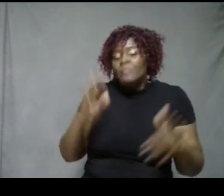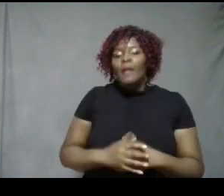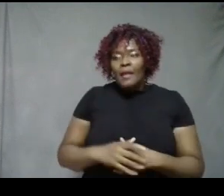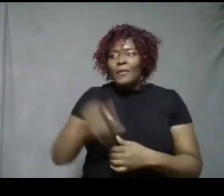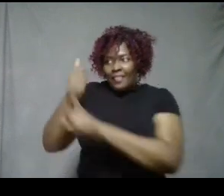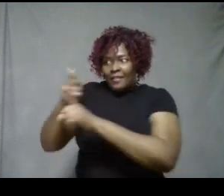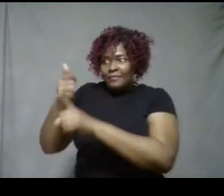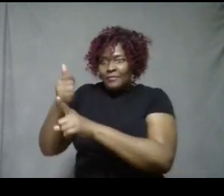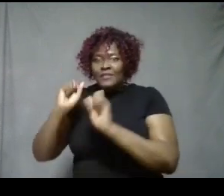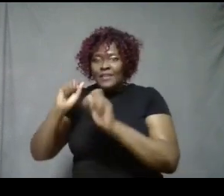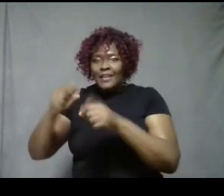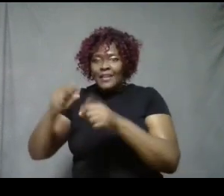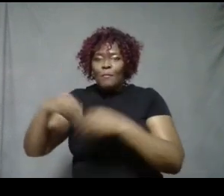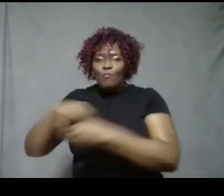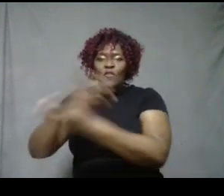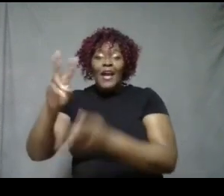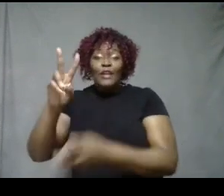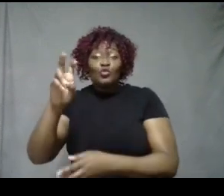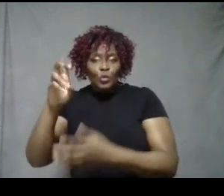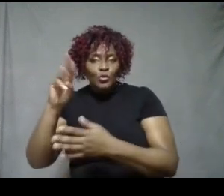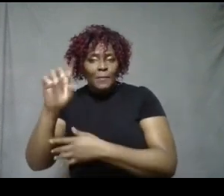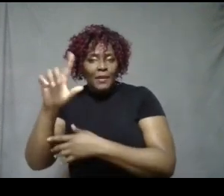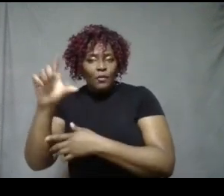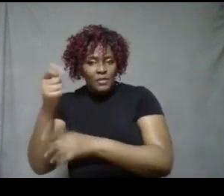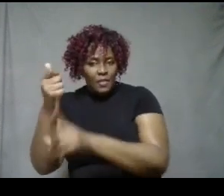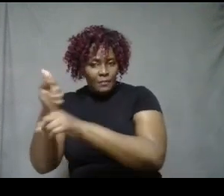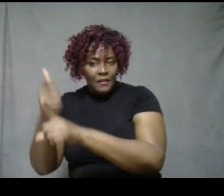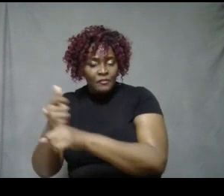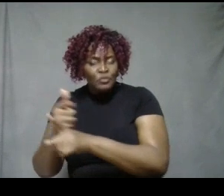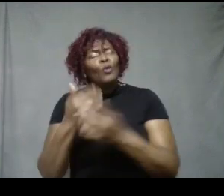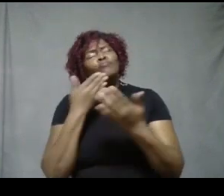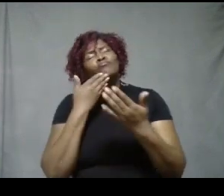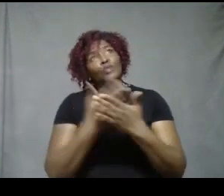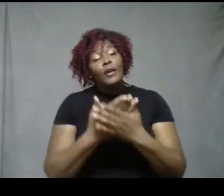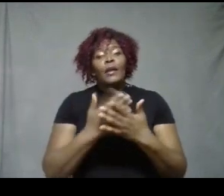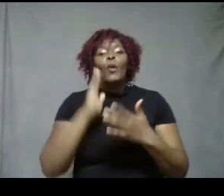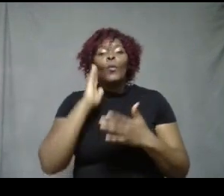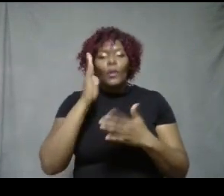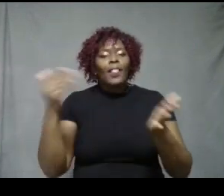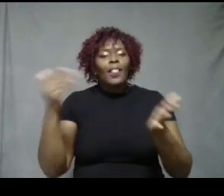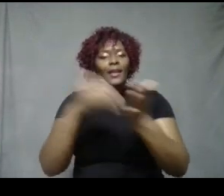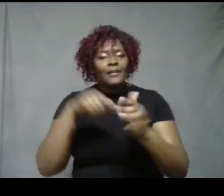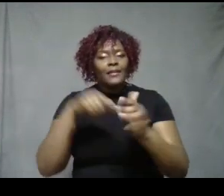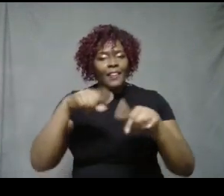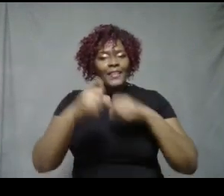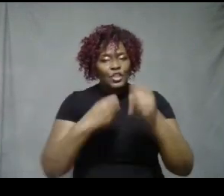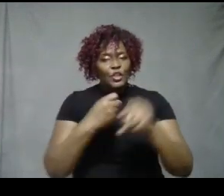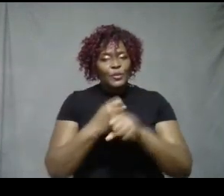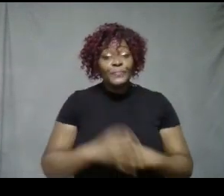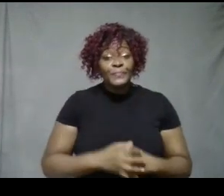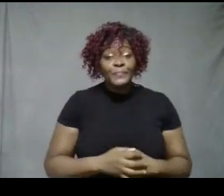own. So we did a very good job, very pleased. We're going to be doing it again this year. So very good.